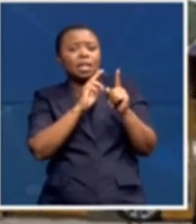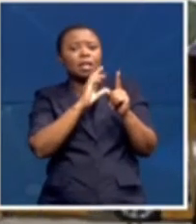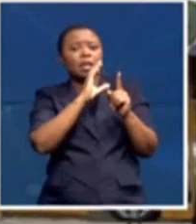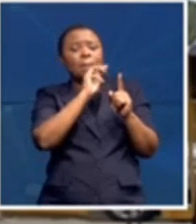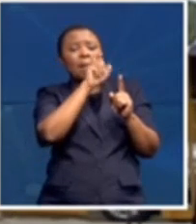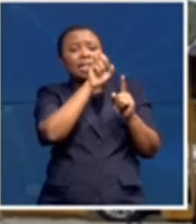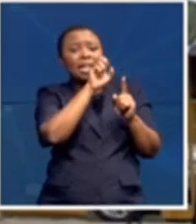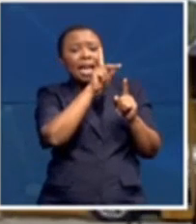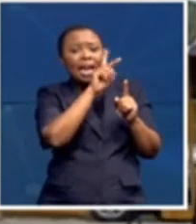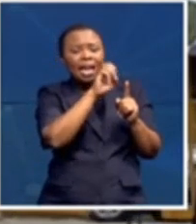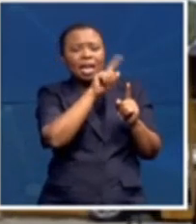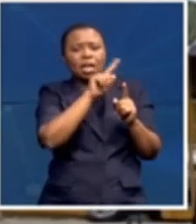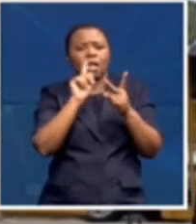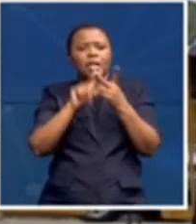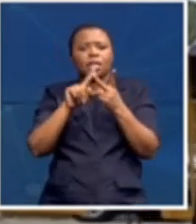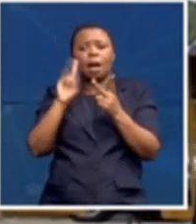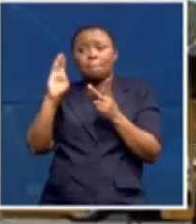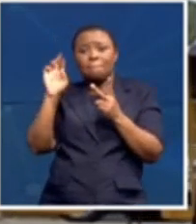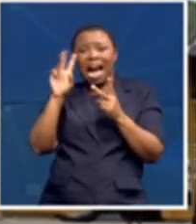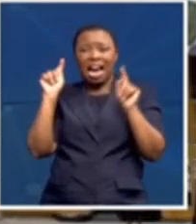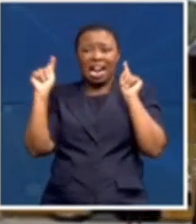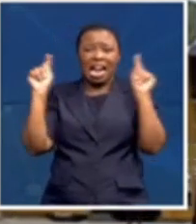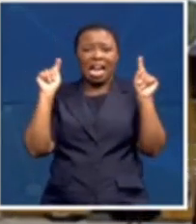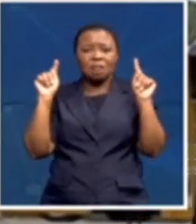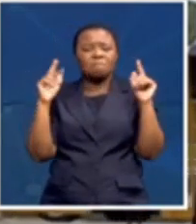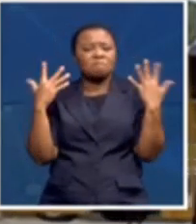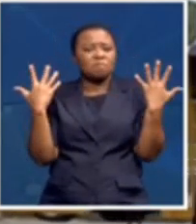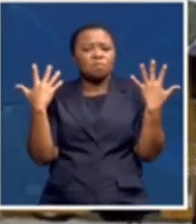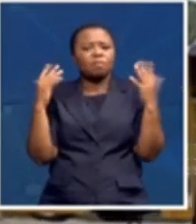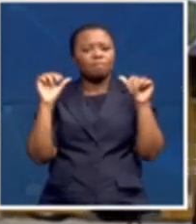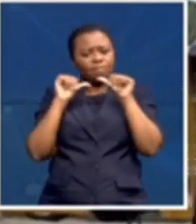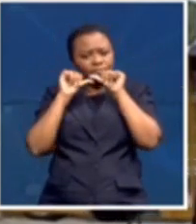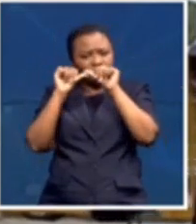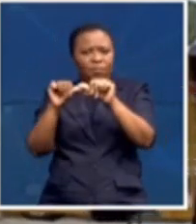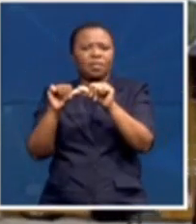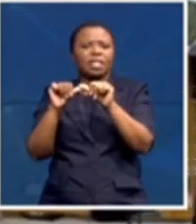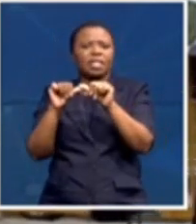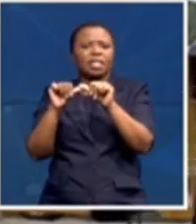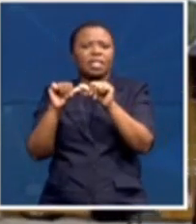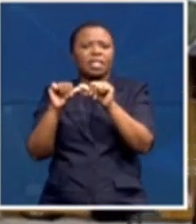in intensive care. Chris Lewis, SABC News in Johannesburg.